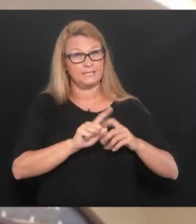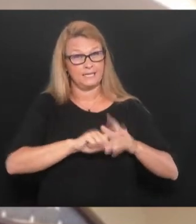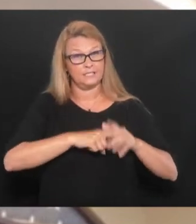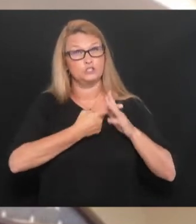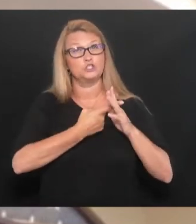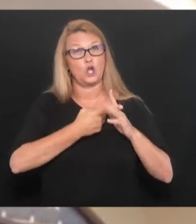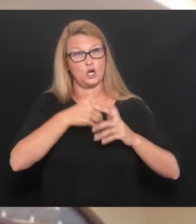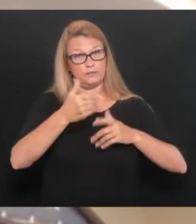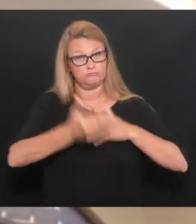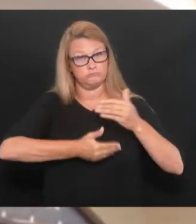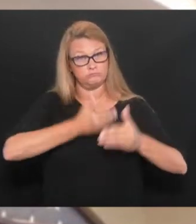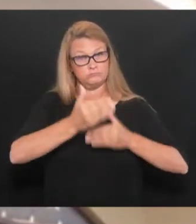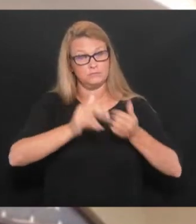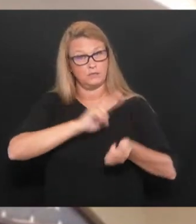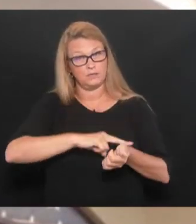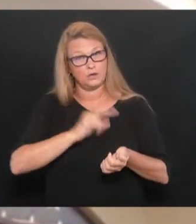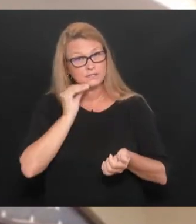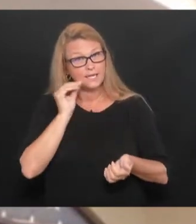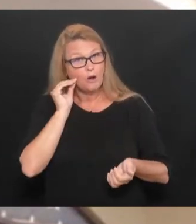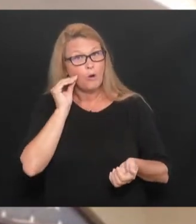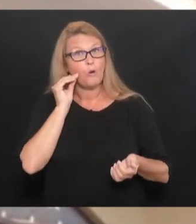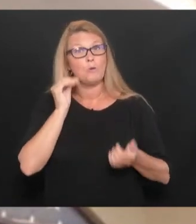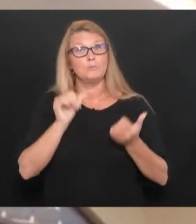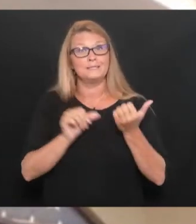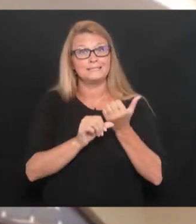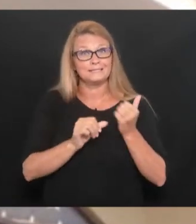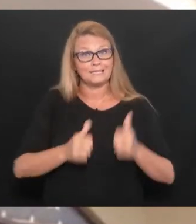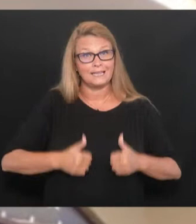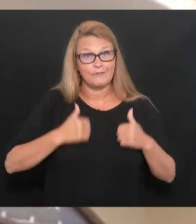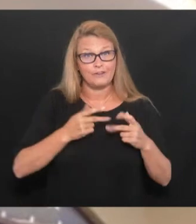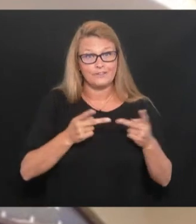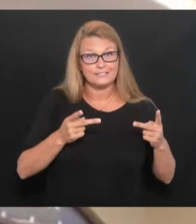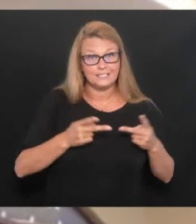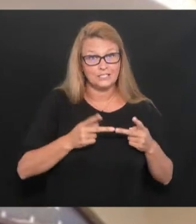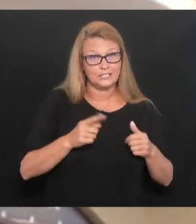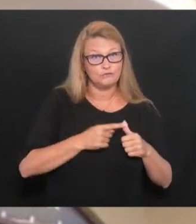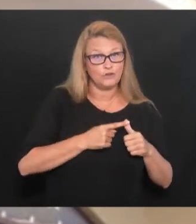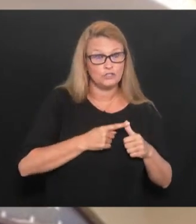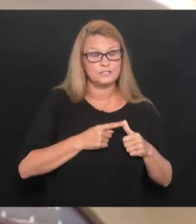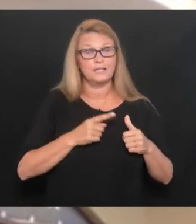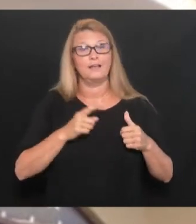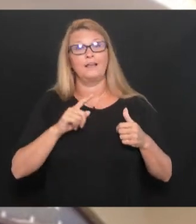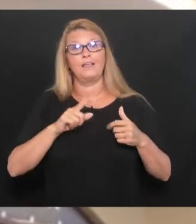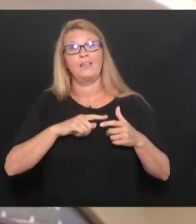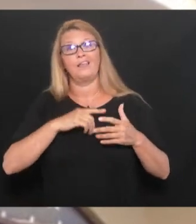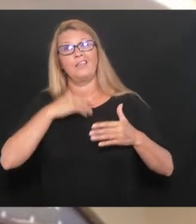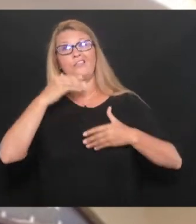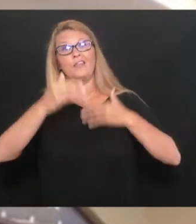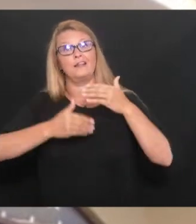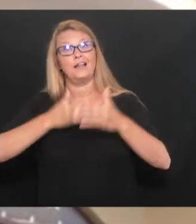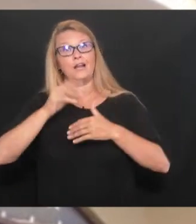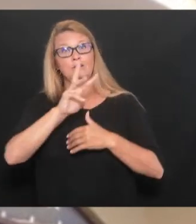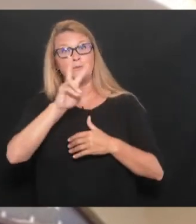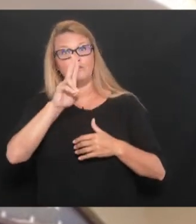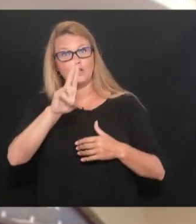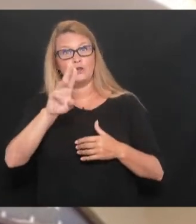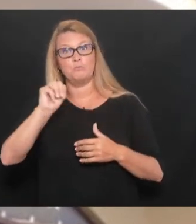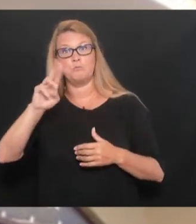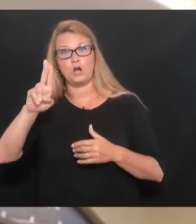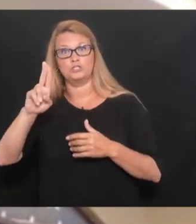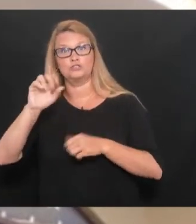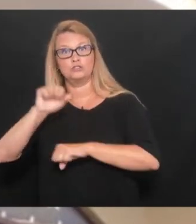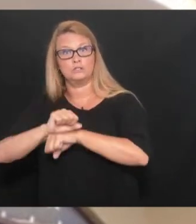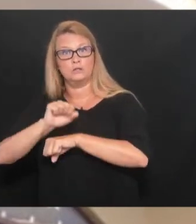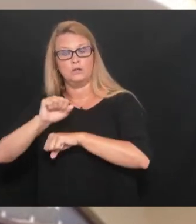the nursing homes and the assisted living facilities first. And then as the WVU and Marshall team working